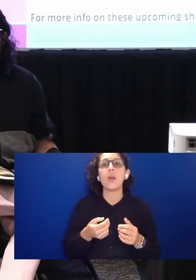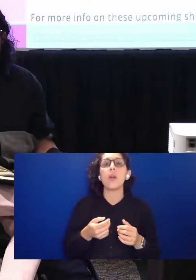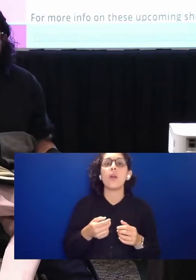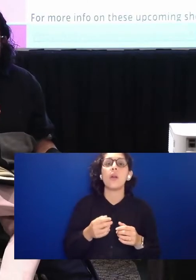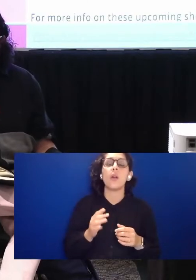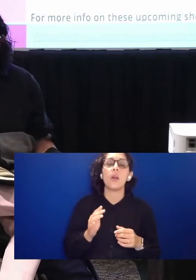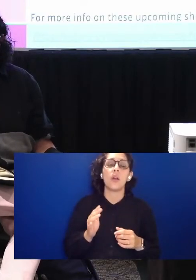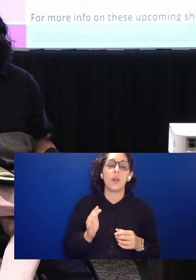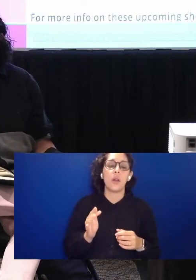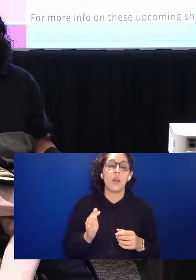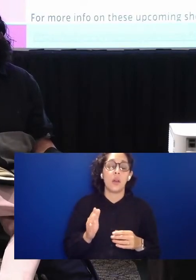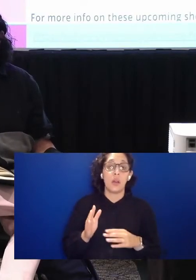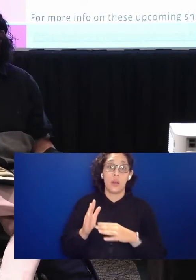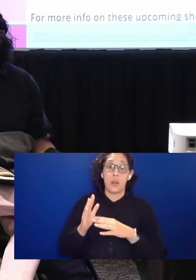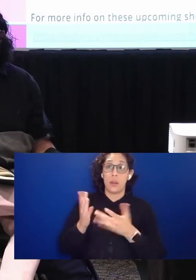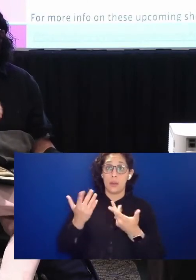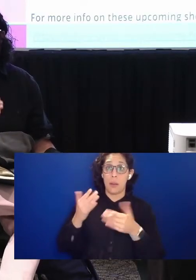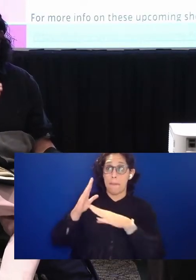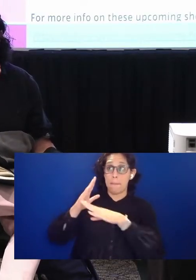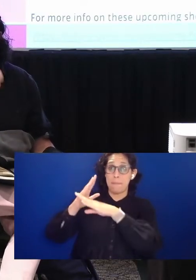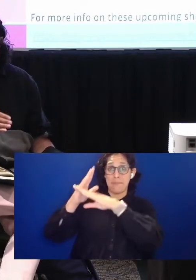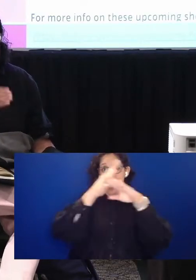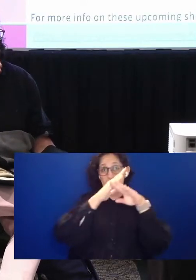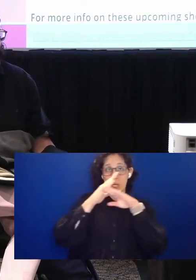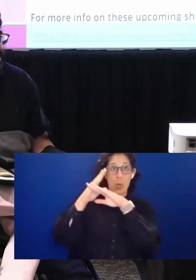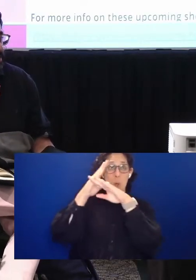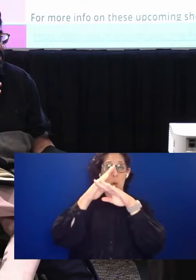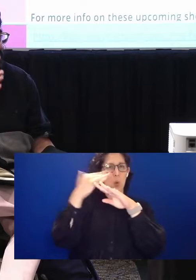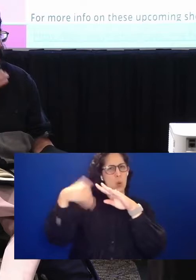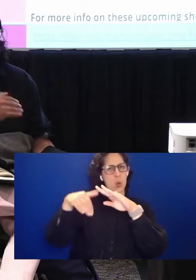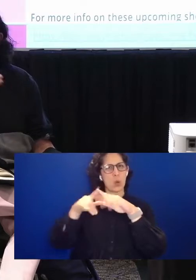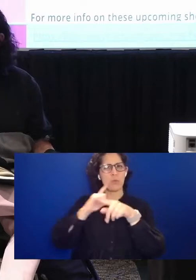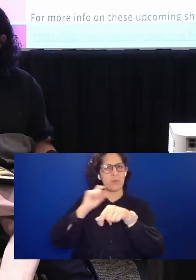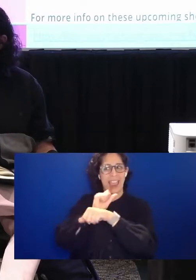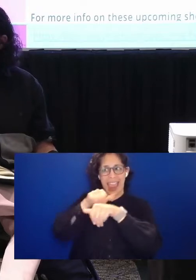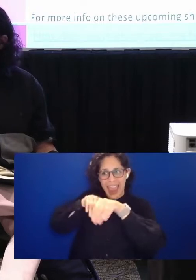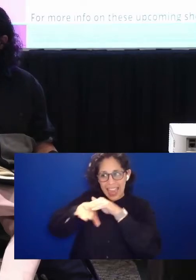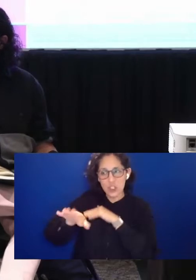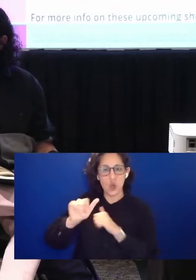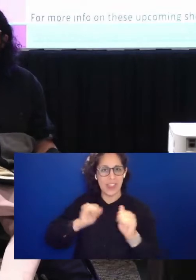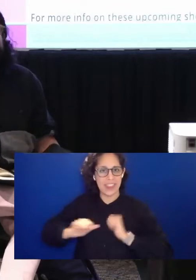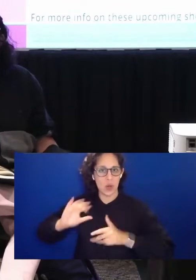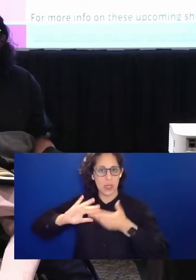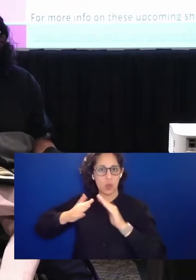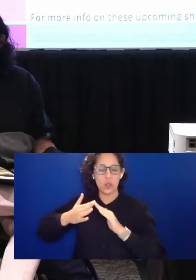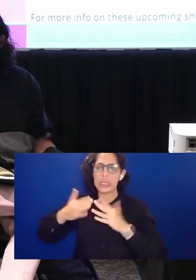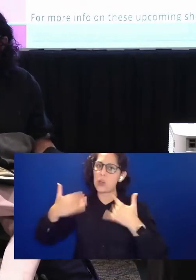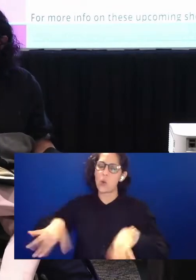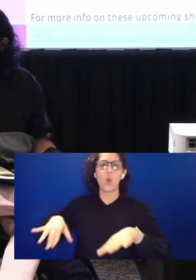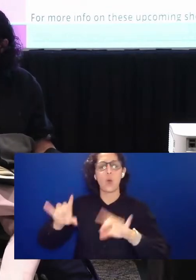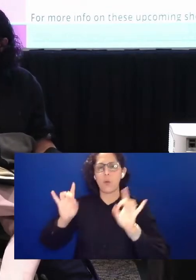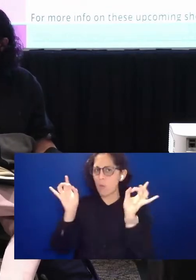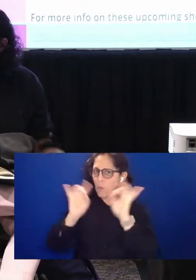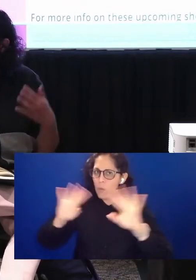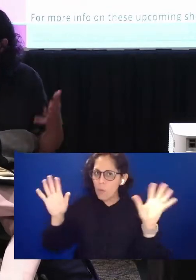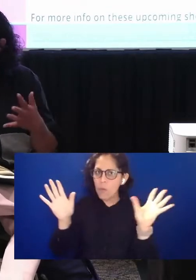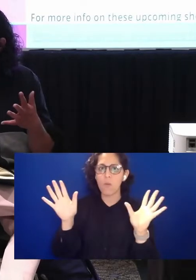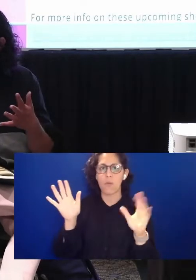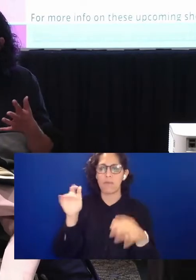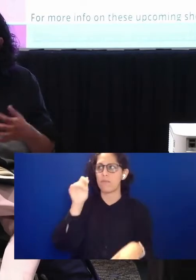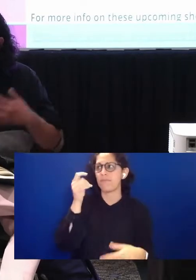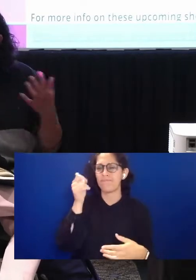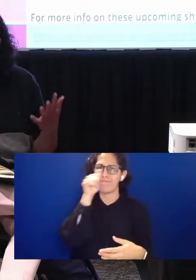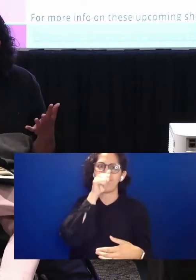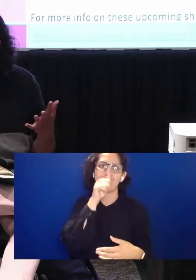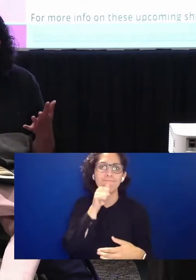The barrier to access when it came to entering the theater community here was high. I didn't know how to